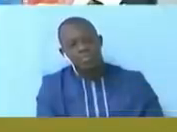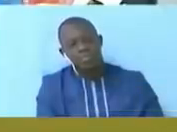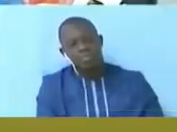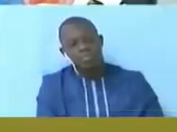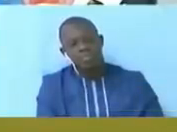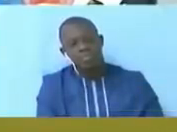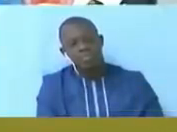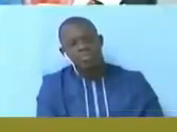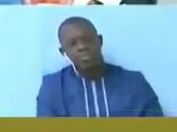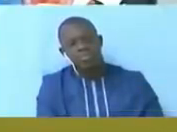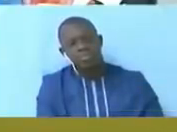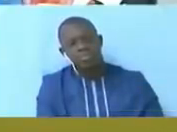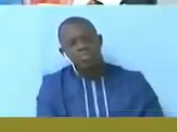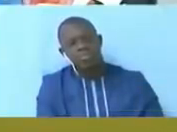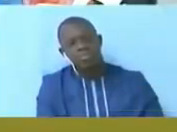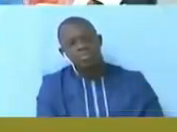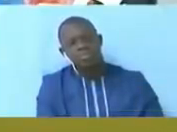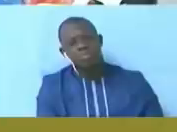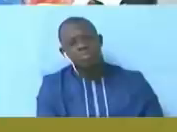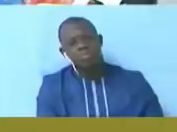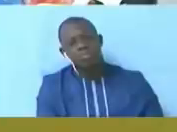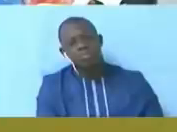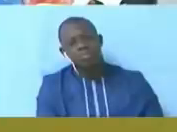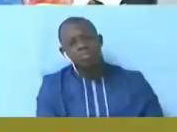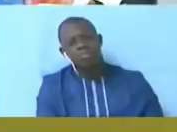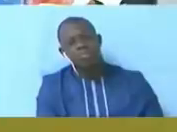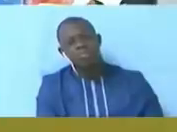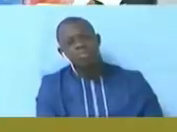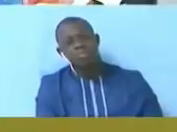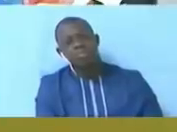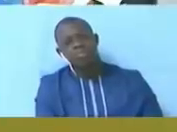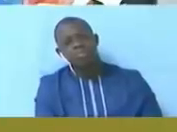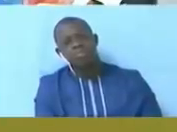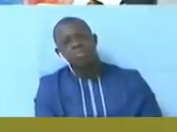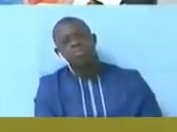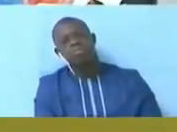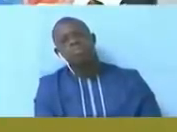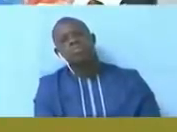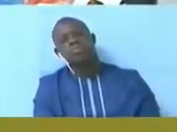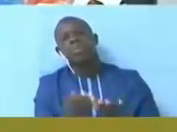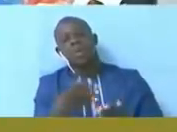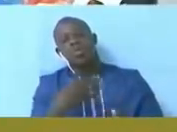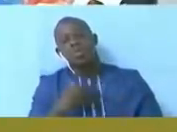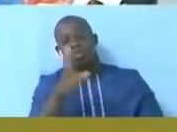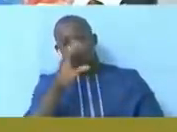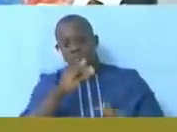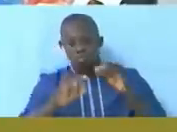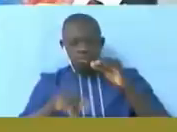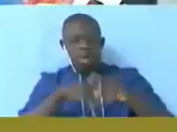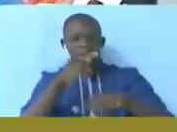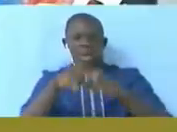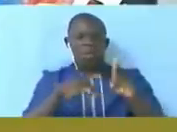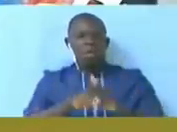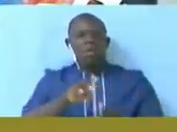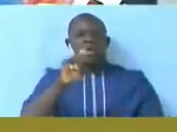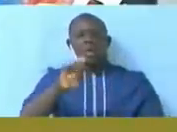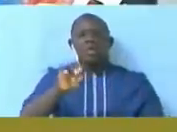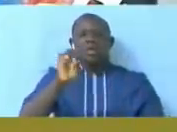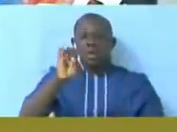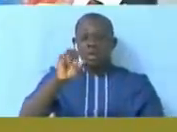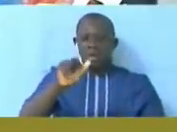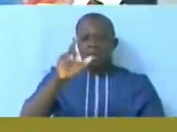sure the commissioners want to go home before we wrap it up. Silang, the NIA Diamond case. Silang ke NIA law lulu case ni ngau jube